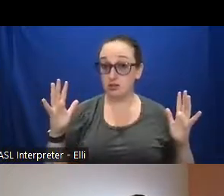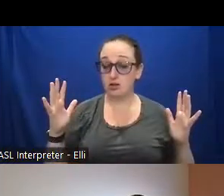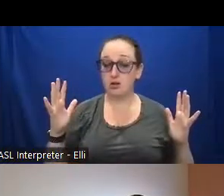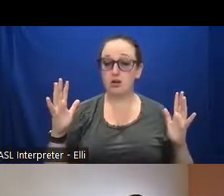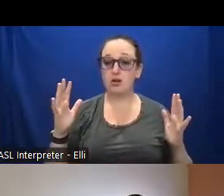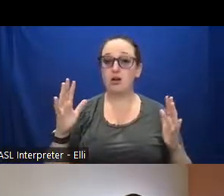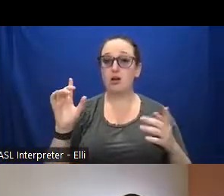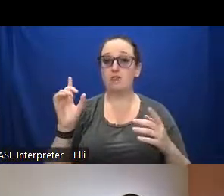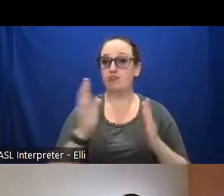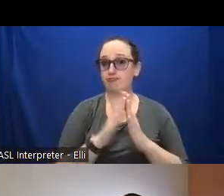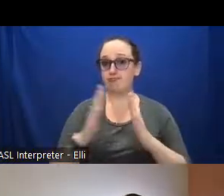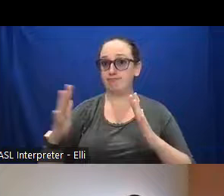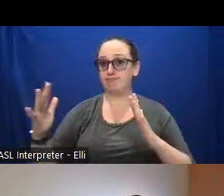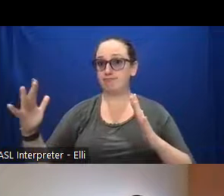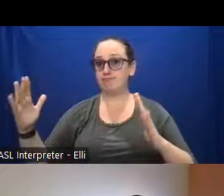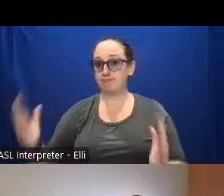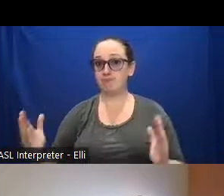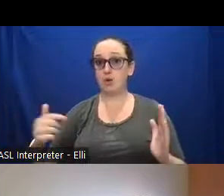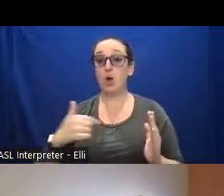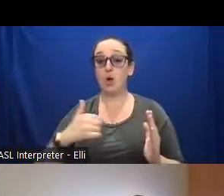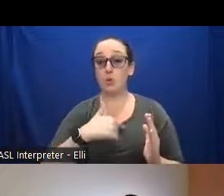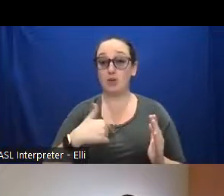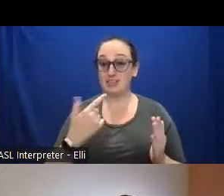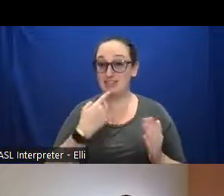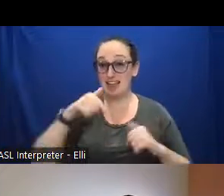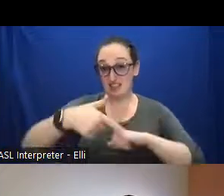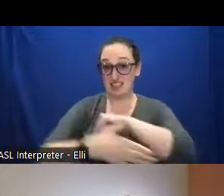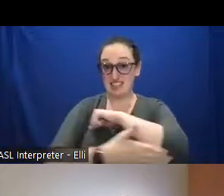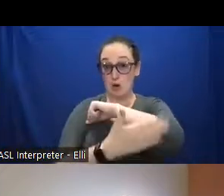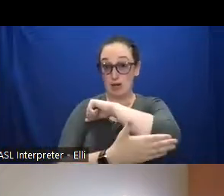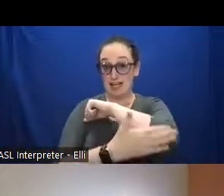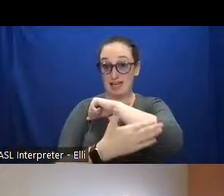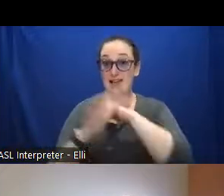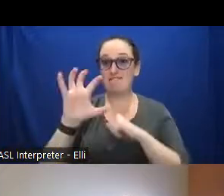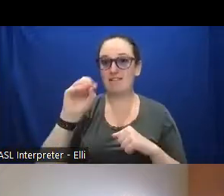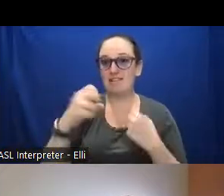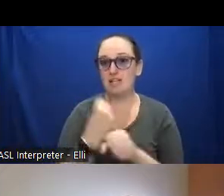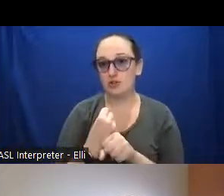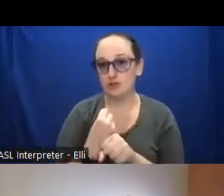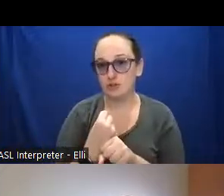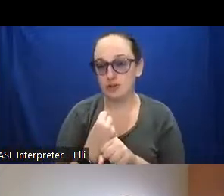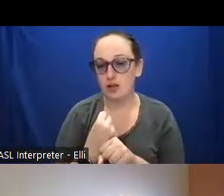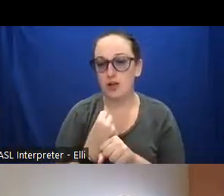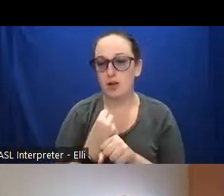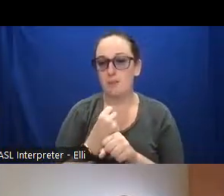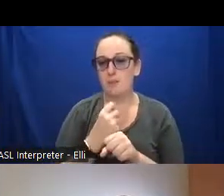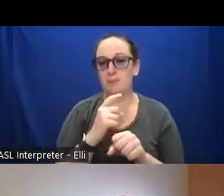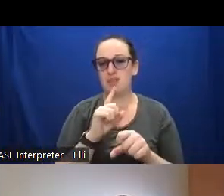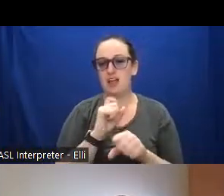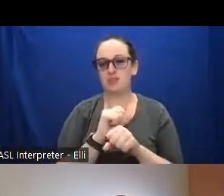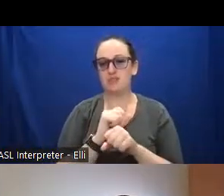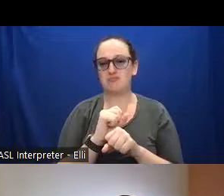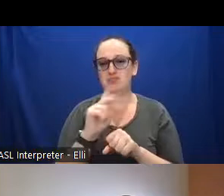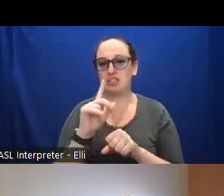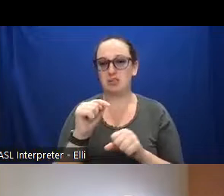All the way through here in Montgomery County, we say 50 years, but the practice is actually that those kits are